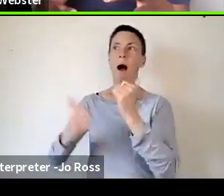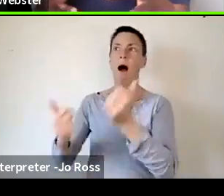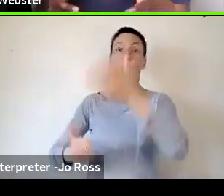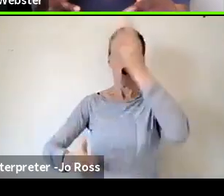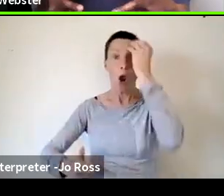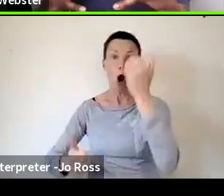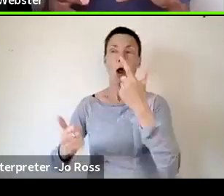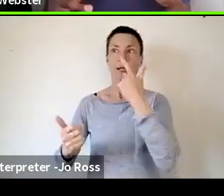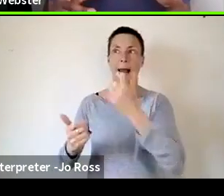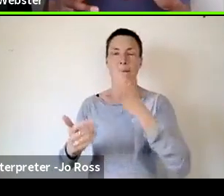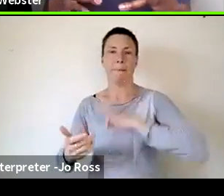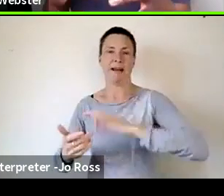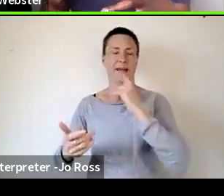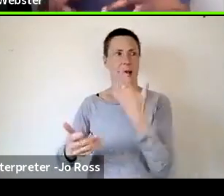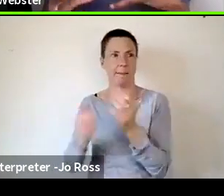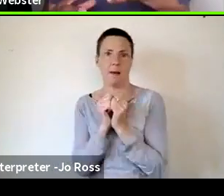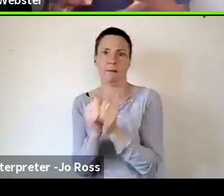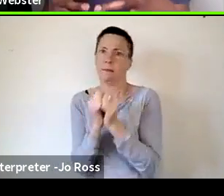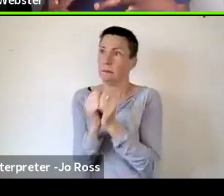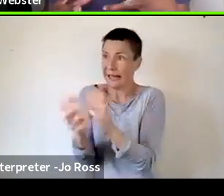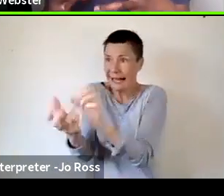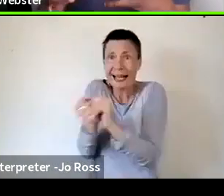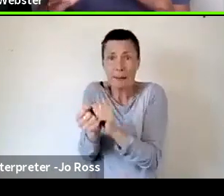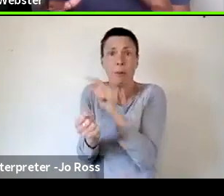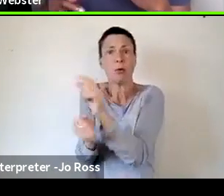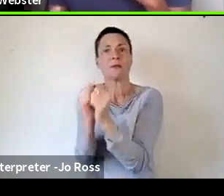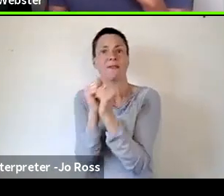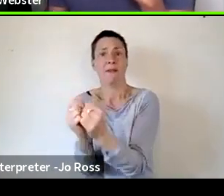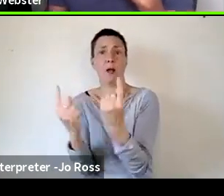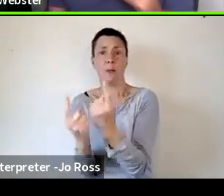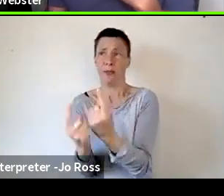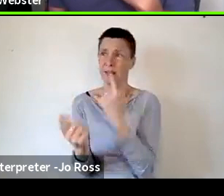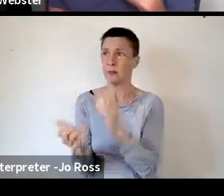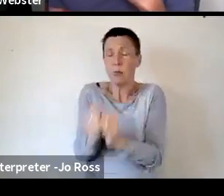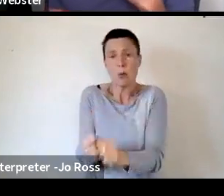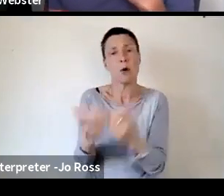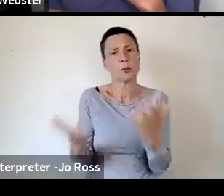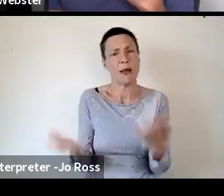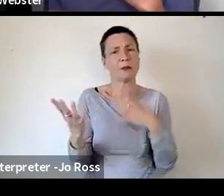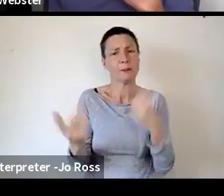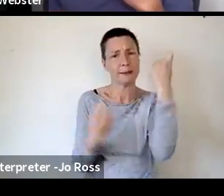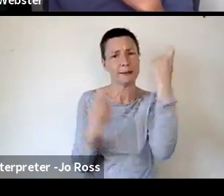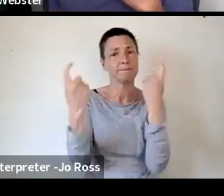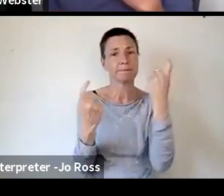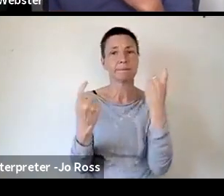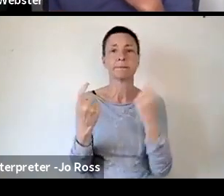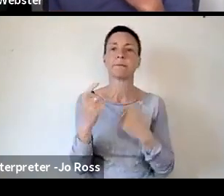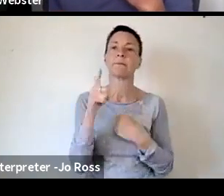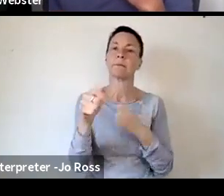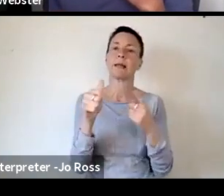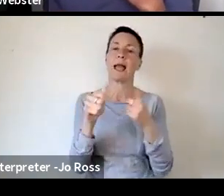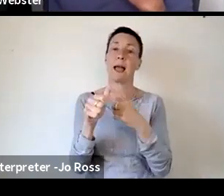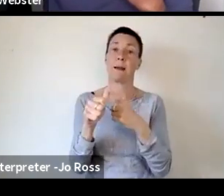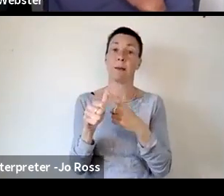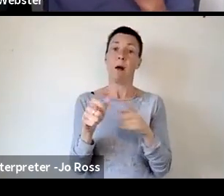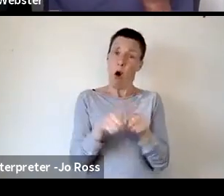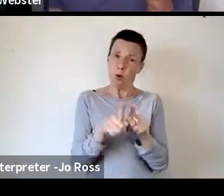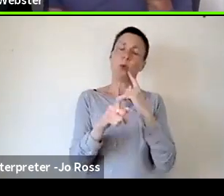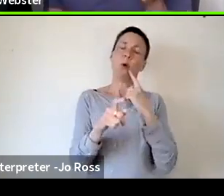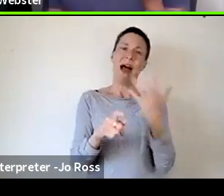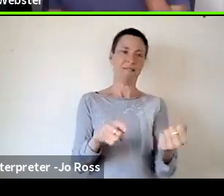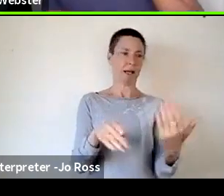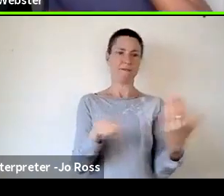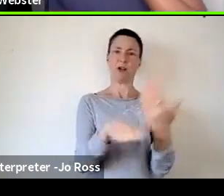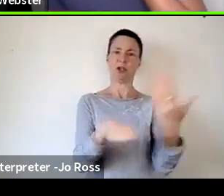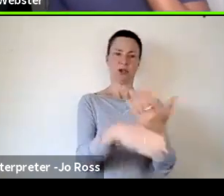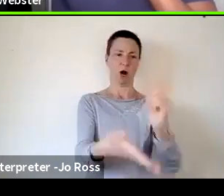this period, which, you know, we should hold on to for good reason. I also think having a functioning office is obviously really important,